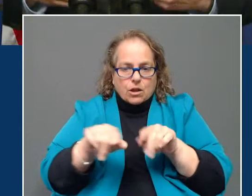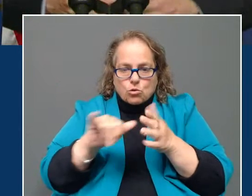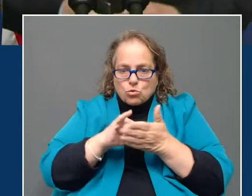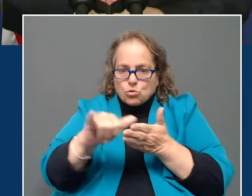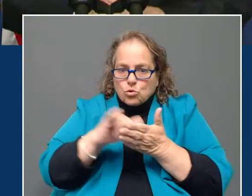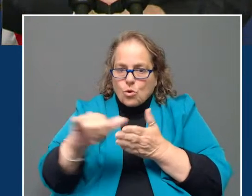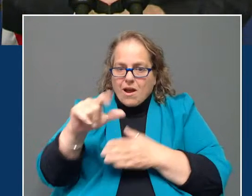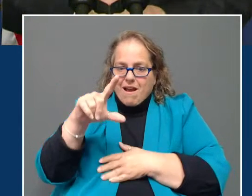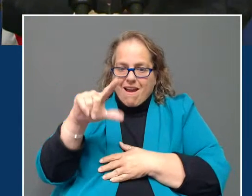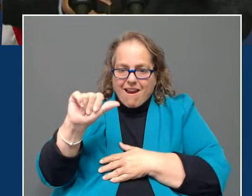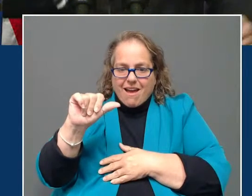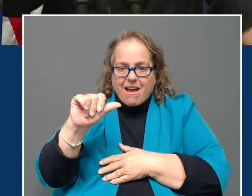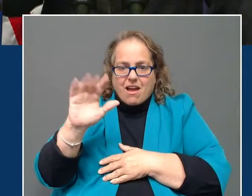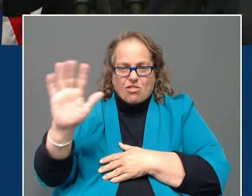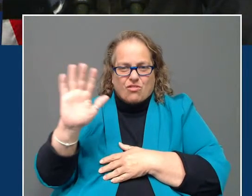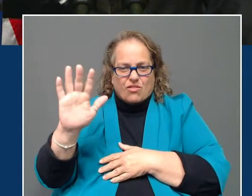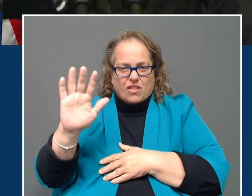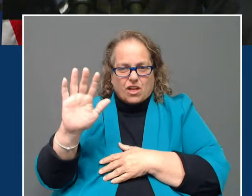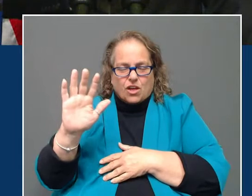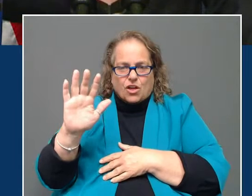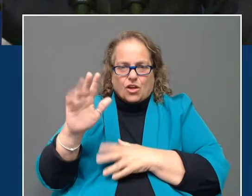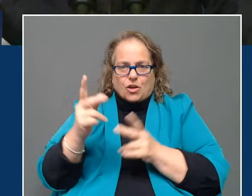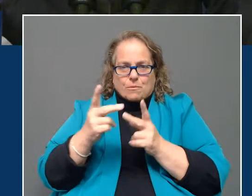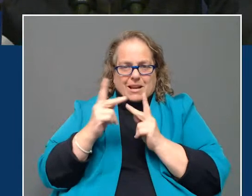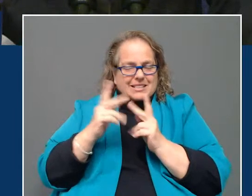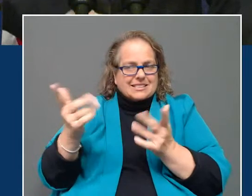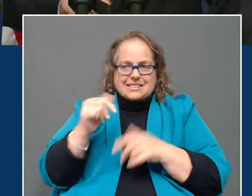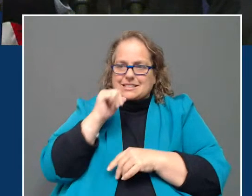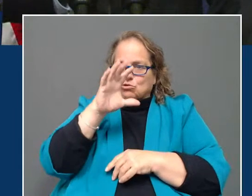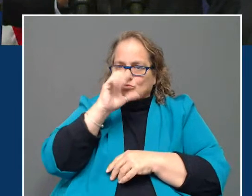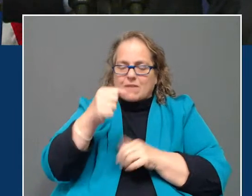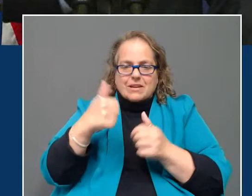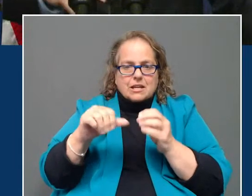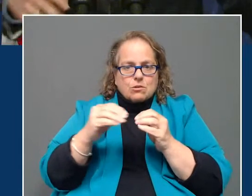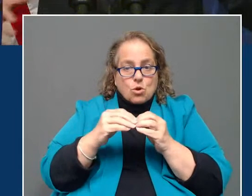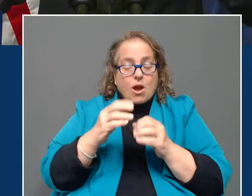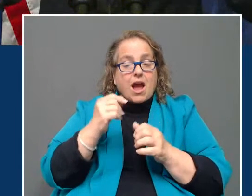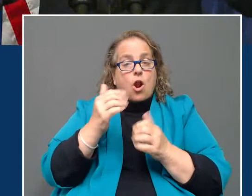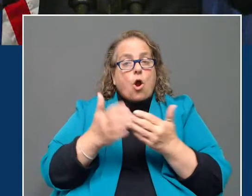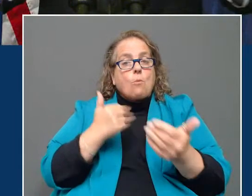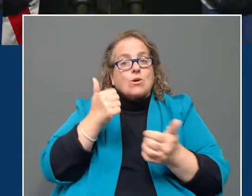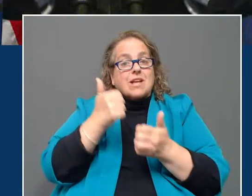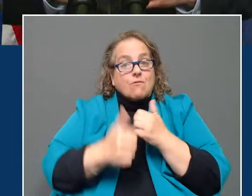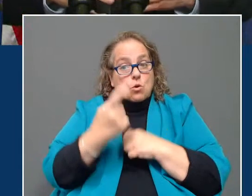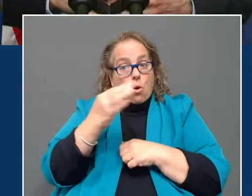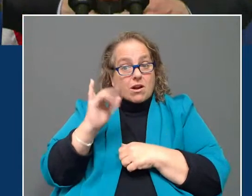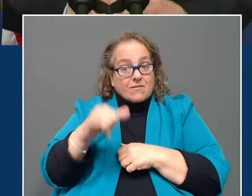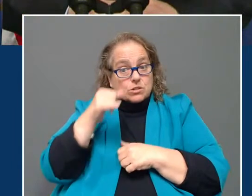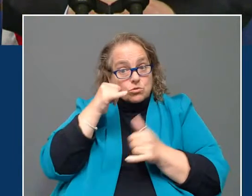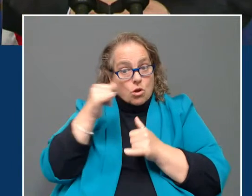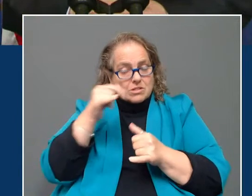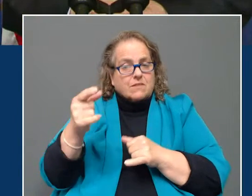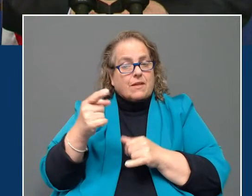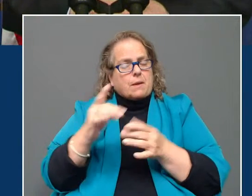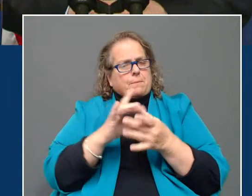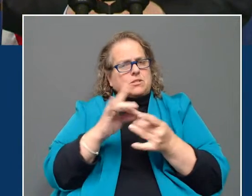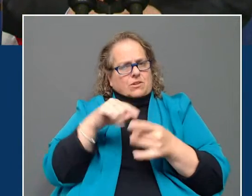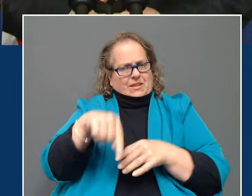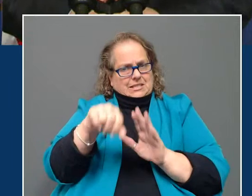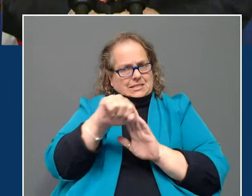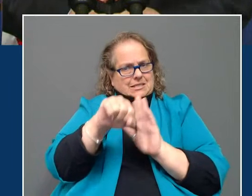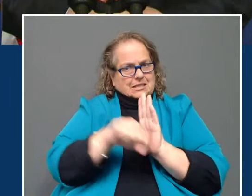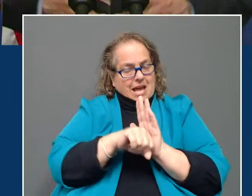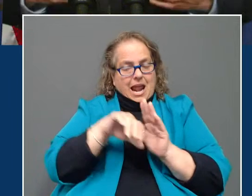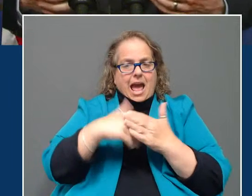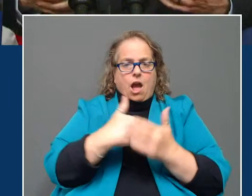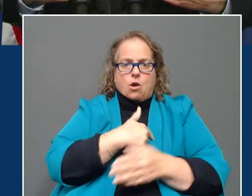their density is no longer attractive. In almost every one of these calls, they mention how this state, how we as a people have responded to